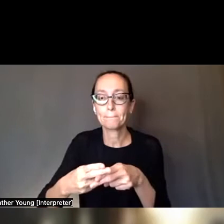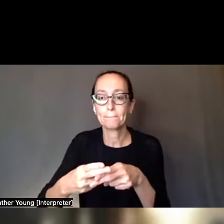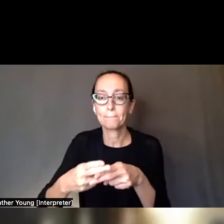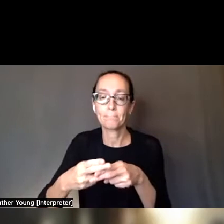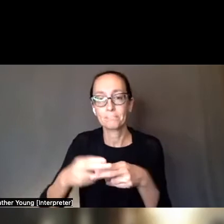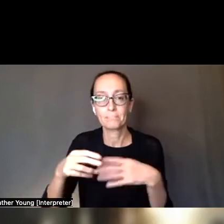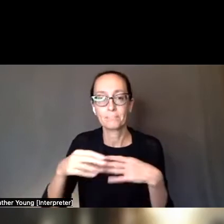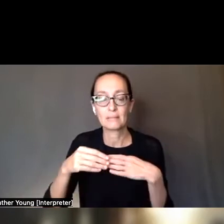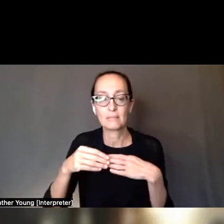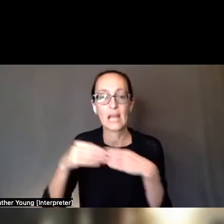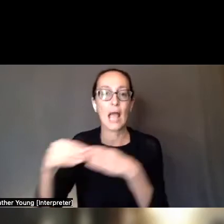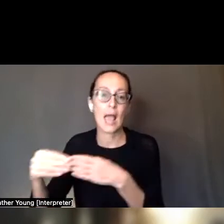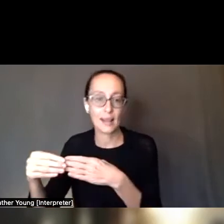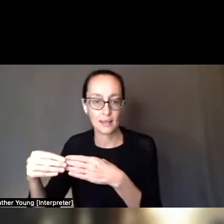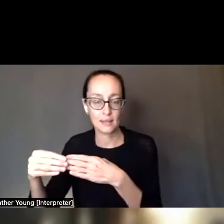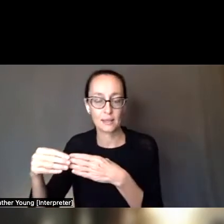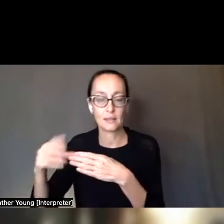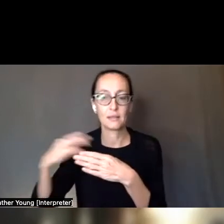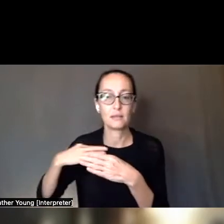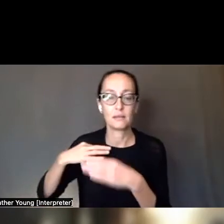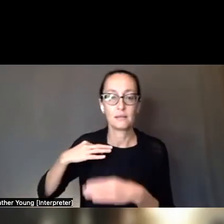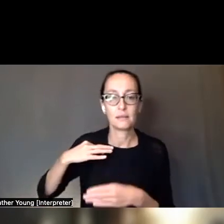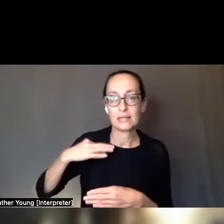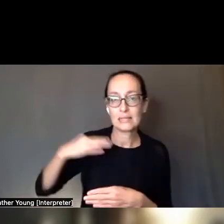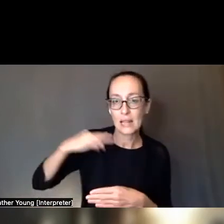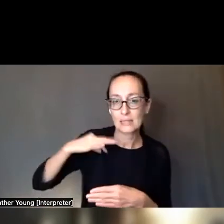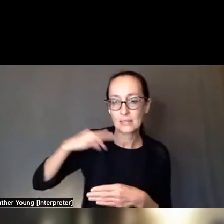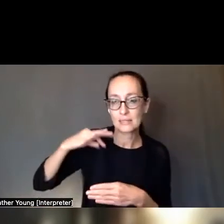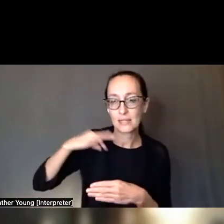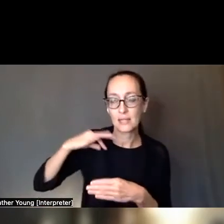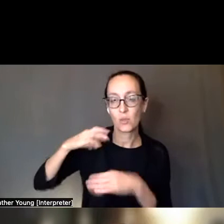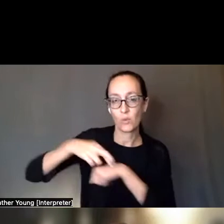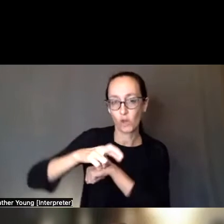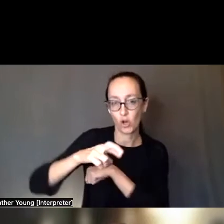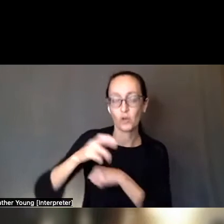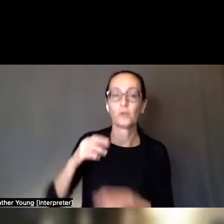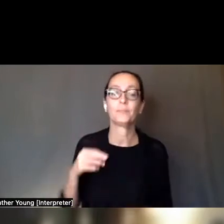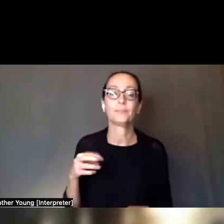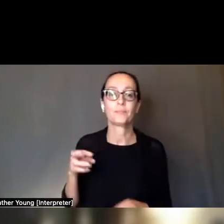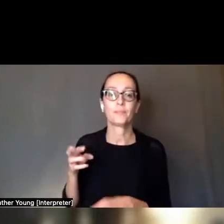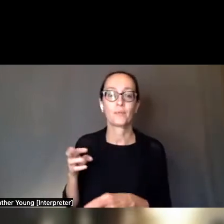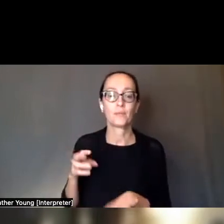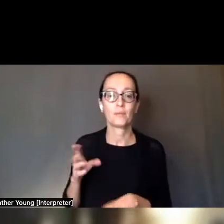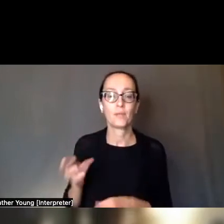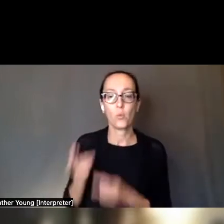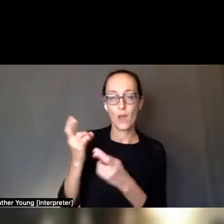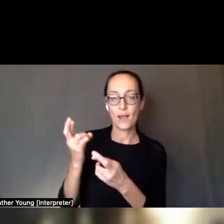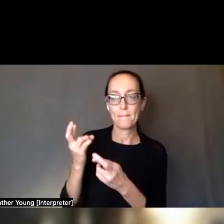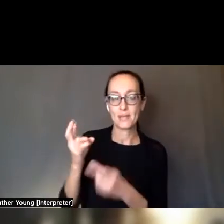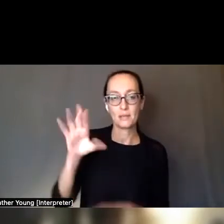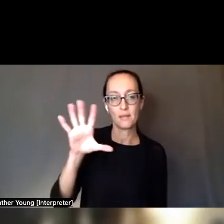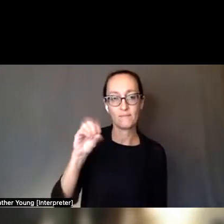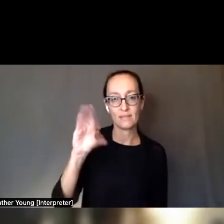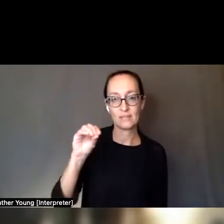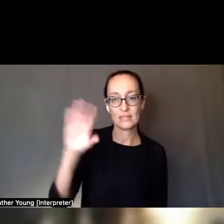guiding candidacy referrals. And we're recommending a 50/70 guideline for bilateral